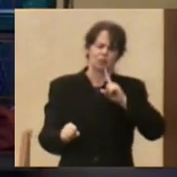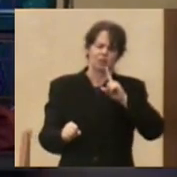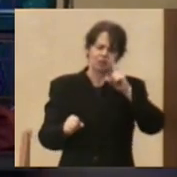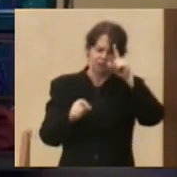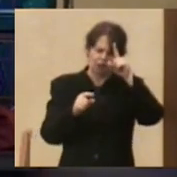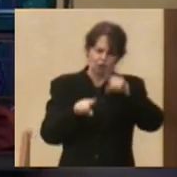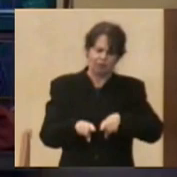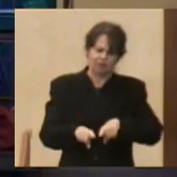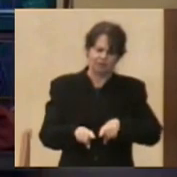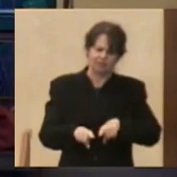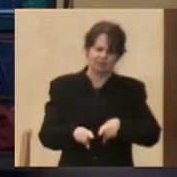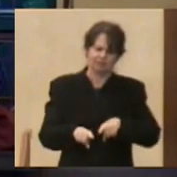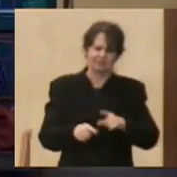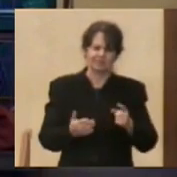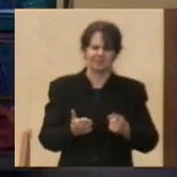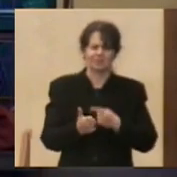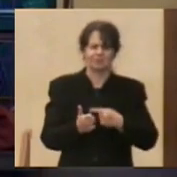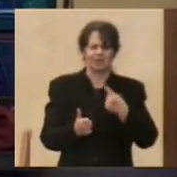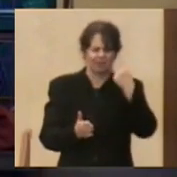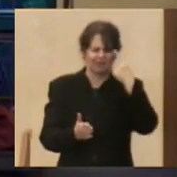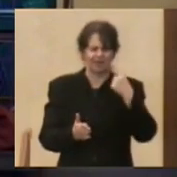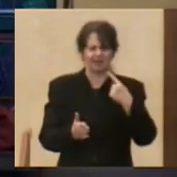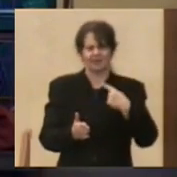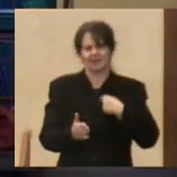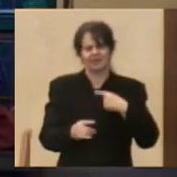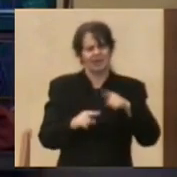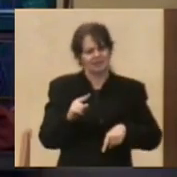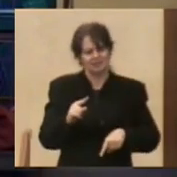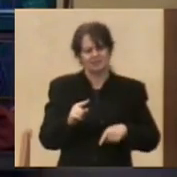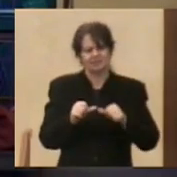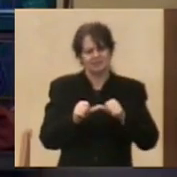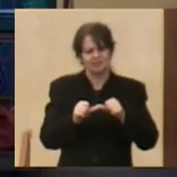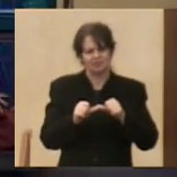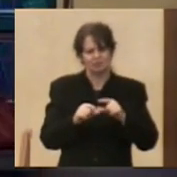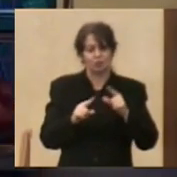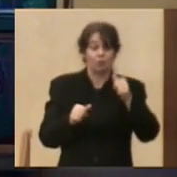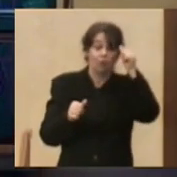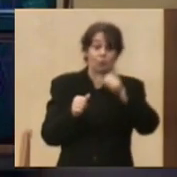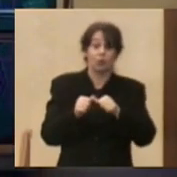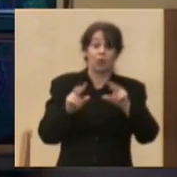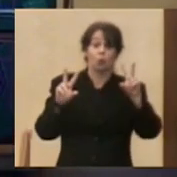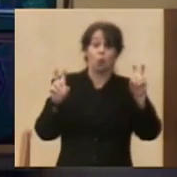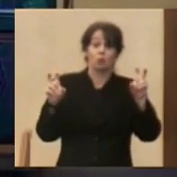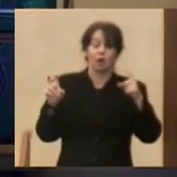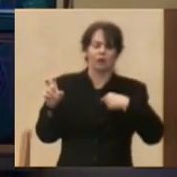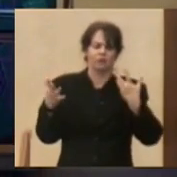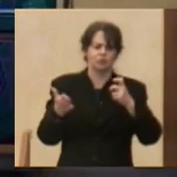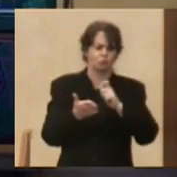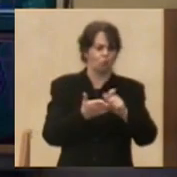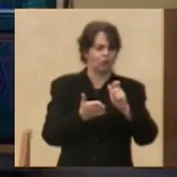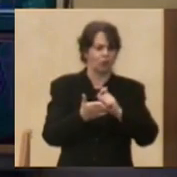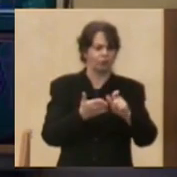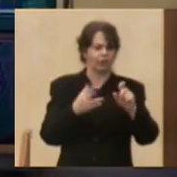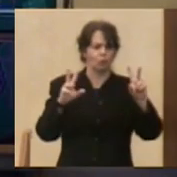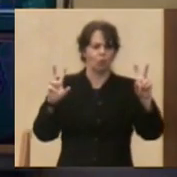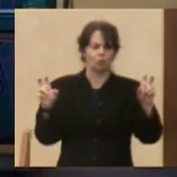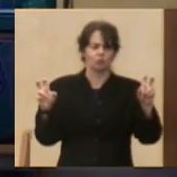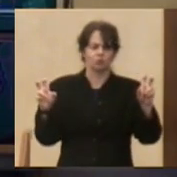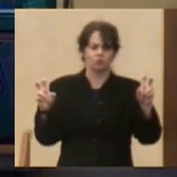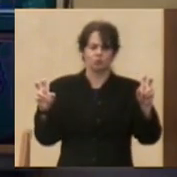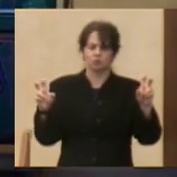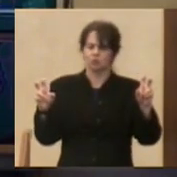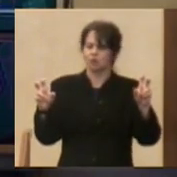just feel like I fall short. But that's right. She had that quote. I wrote it down. It was so good. I wrote it on